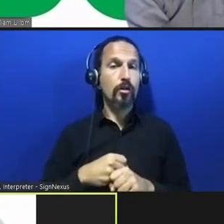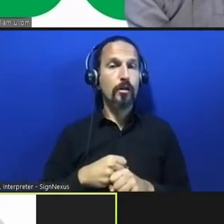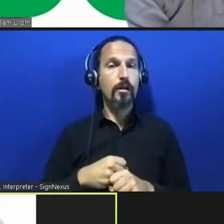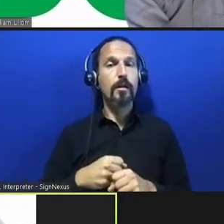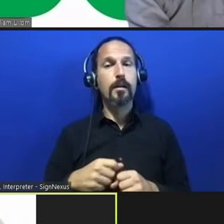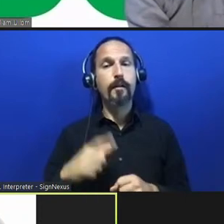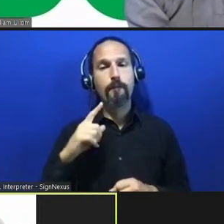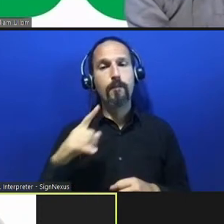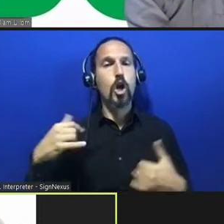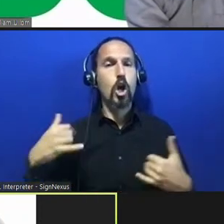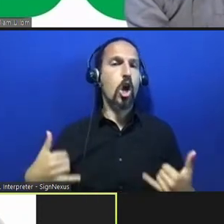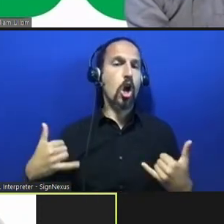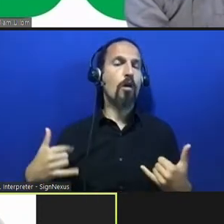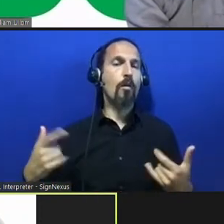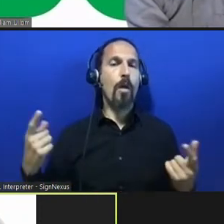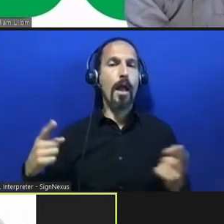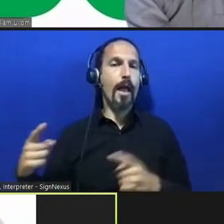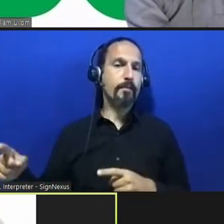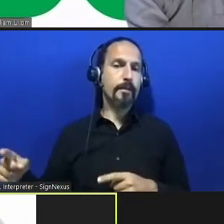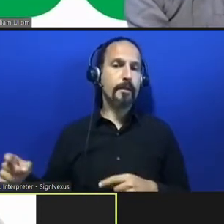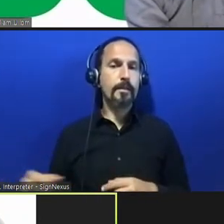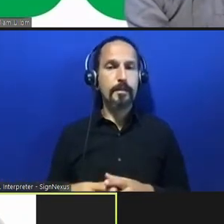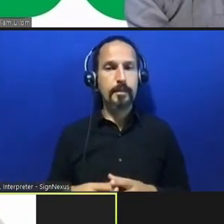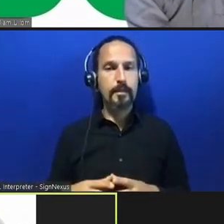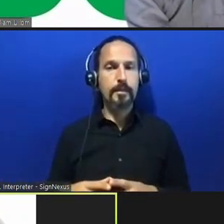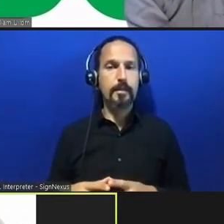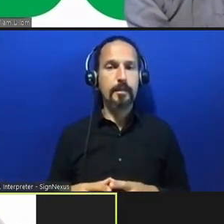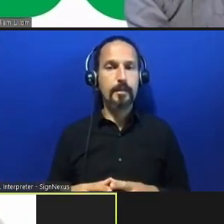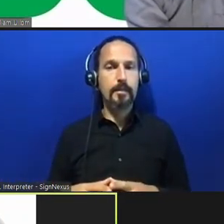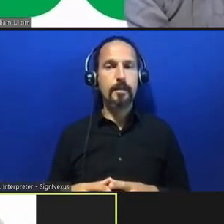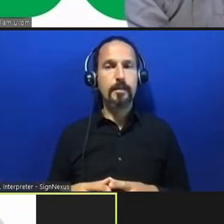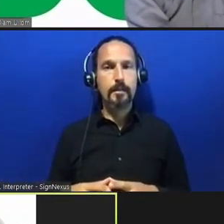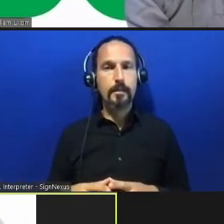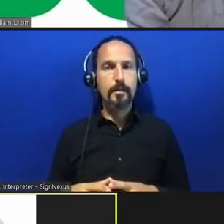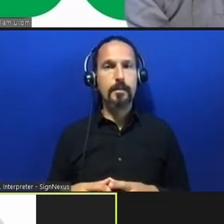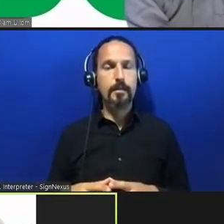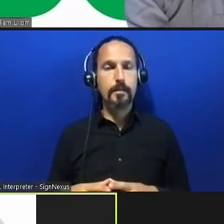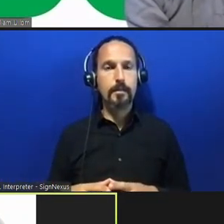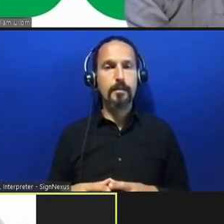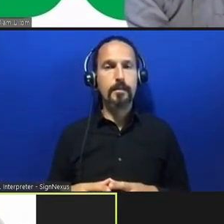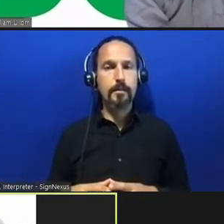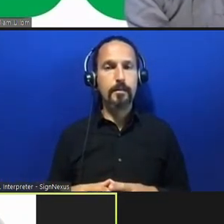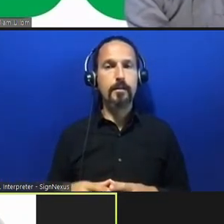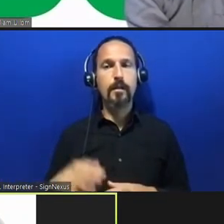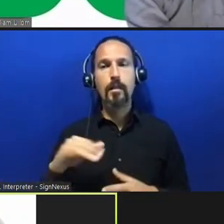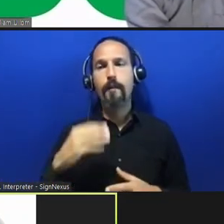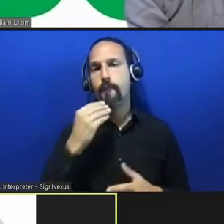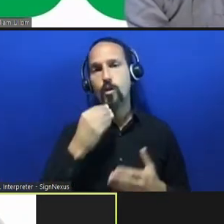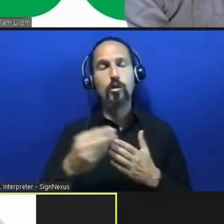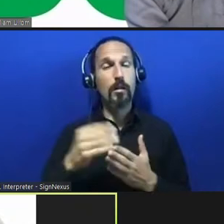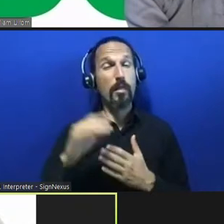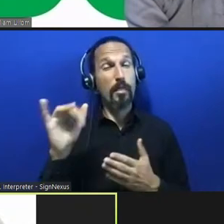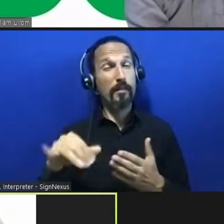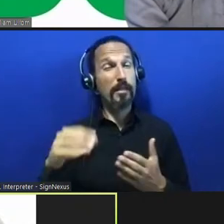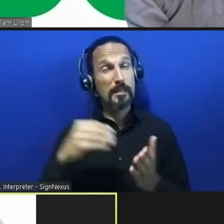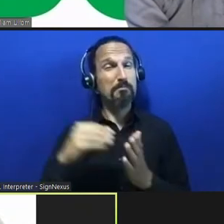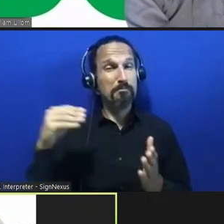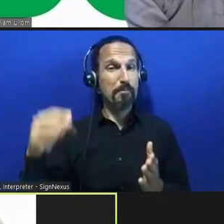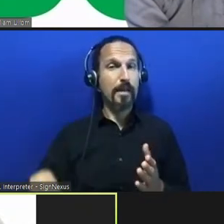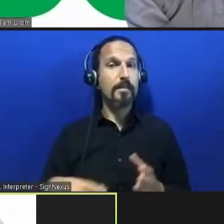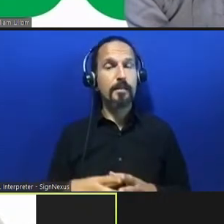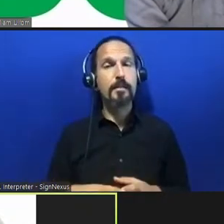given the current state of things right now rent being as expensive as it is um groceries being as expensive as they are